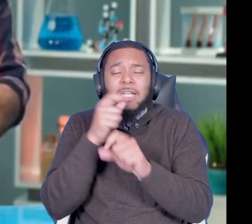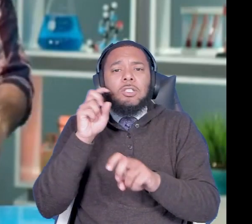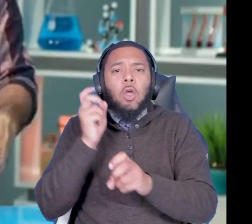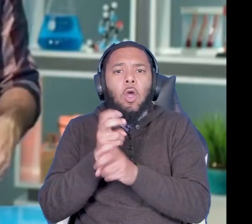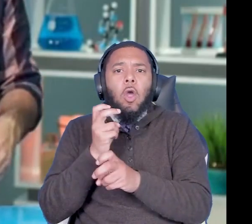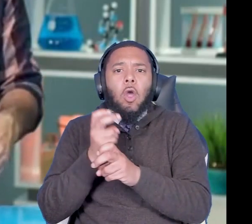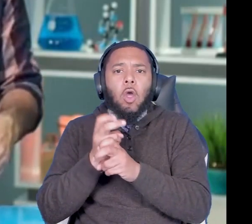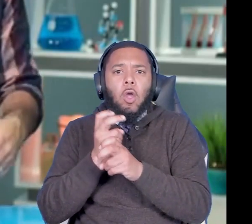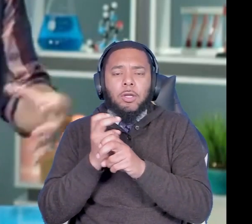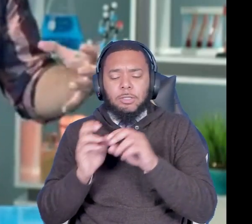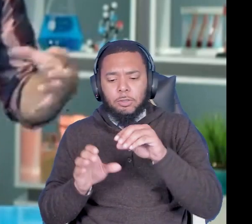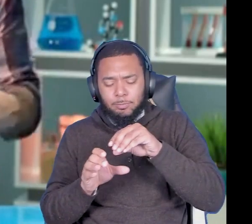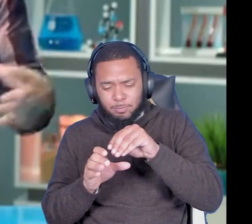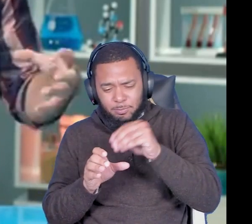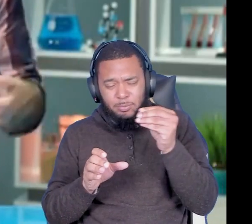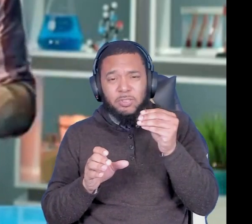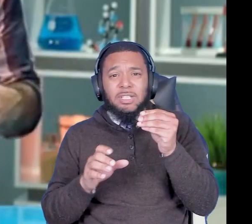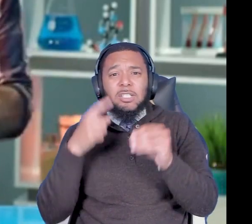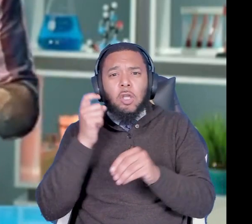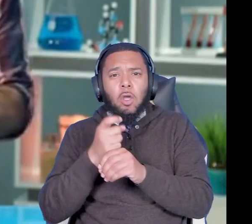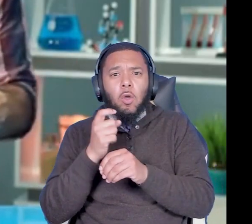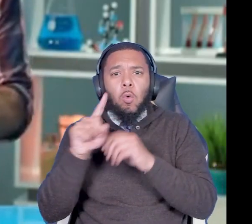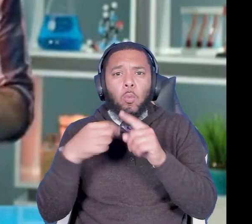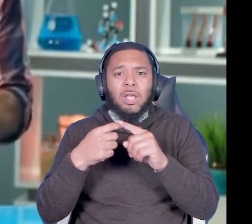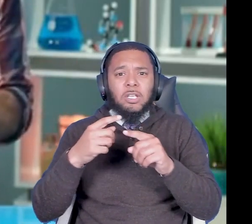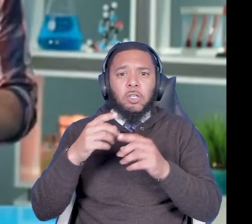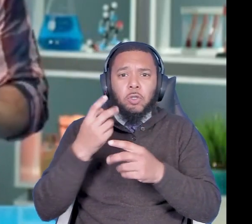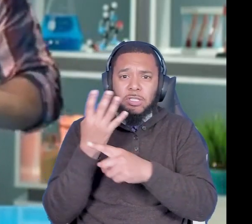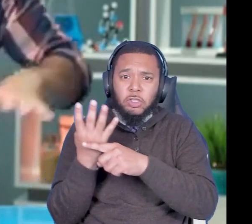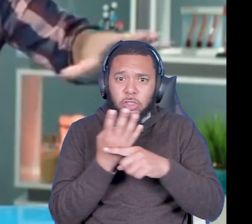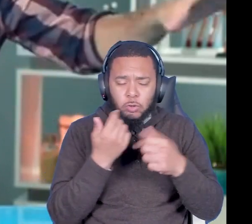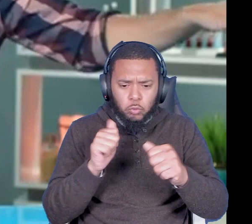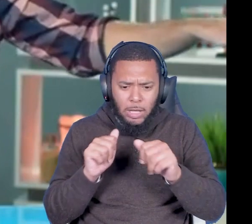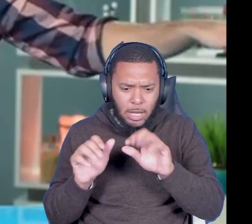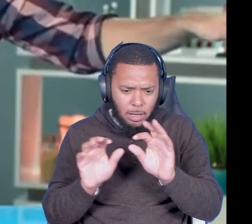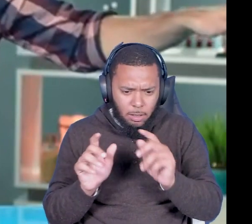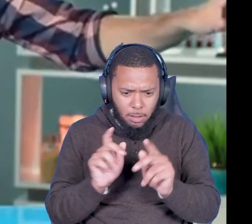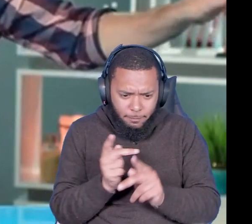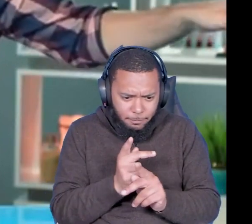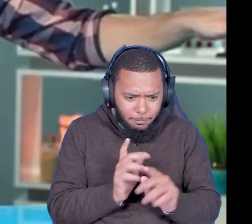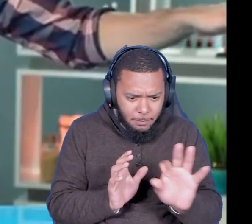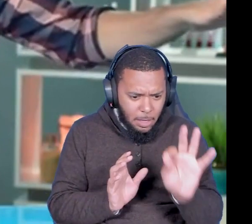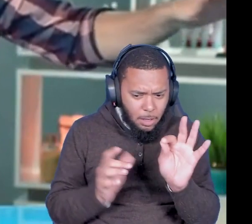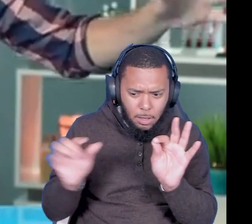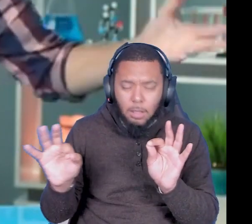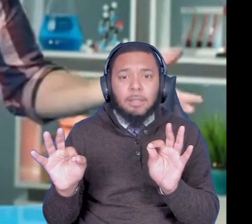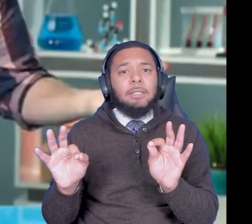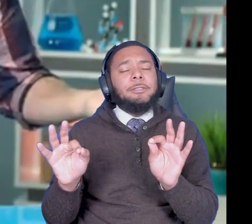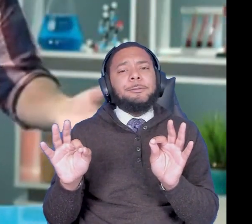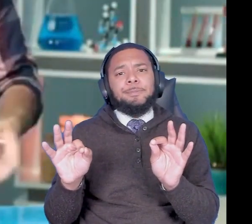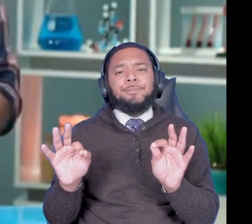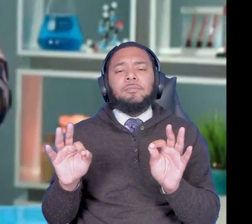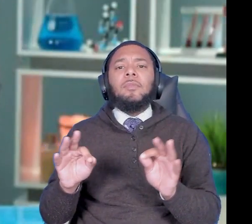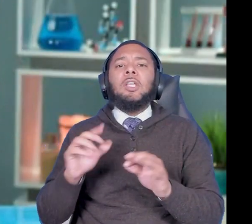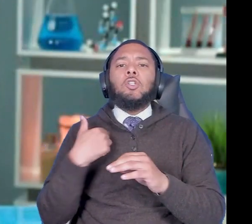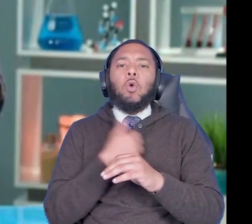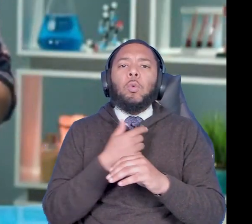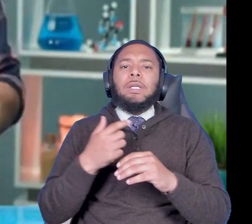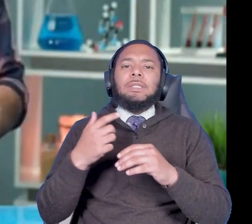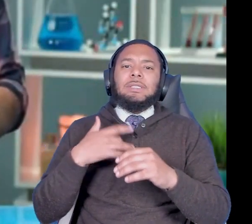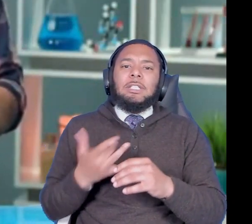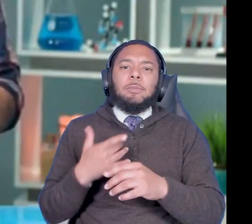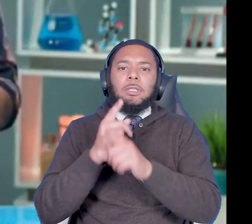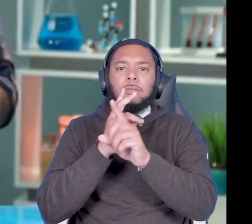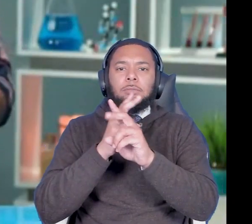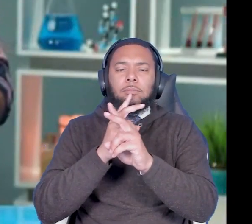gene, it's going to be really tough to find it when all of your genetic material is packed together. So we leave all that material unpacked in the form of chromatin. That way